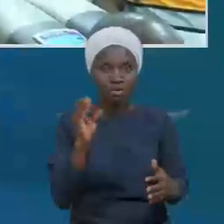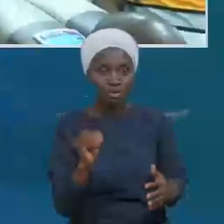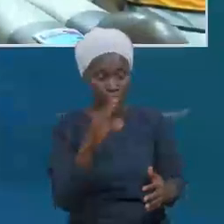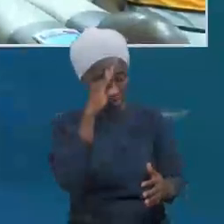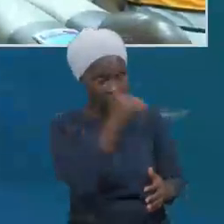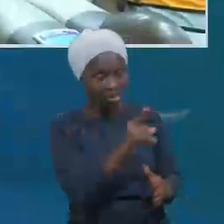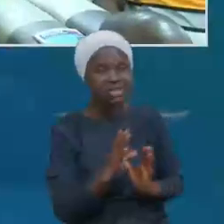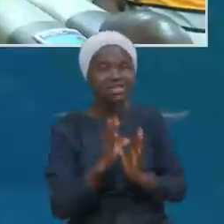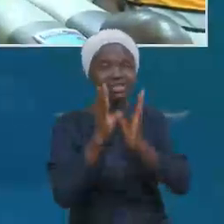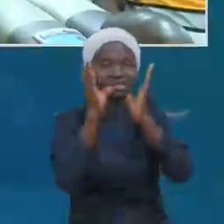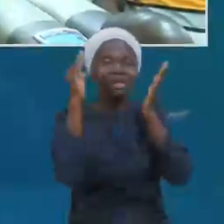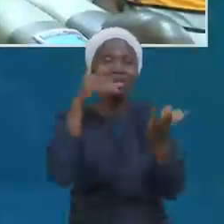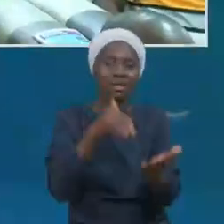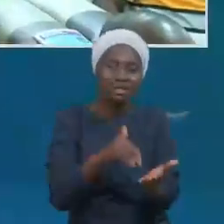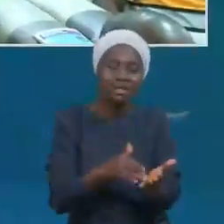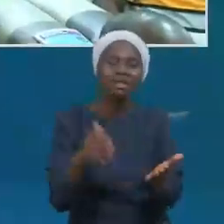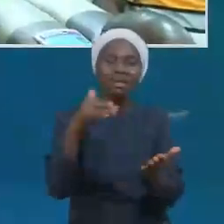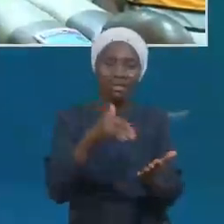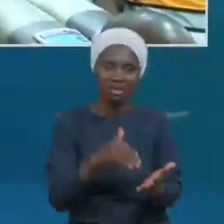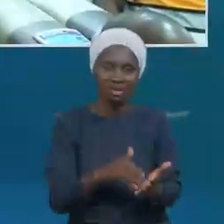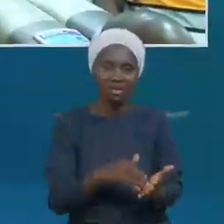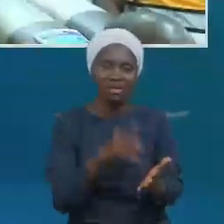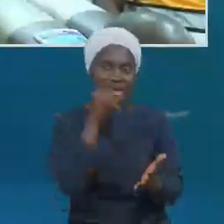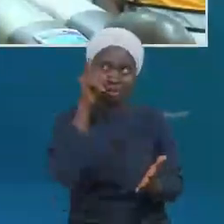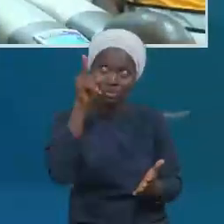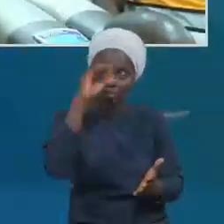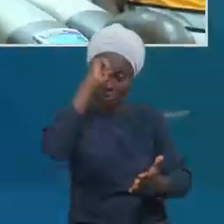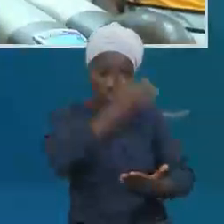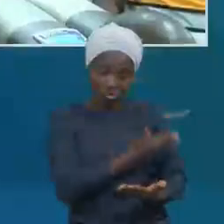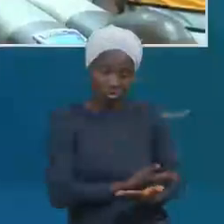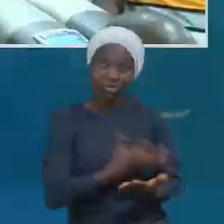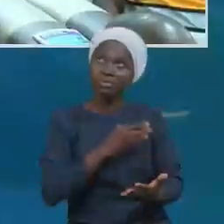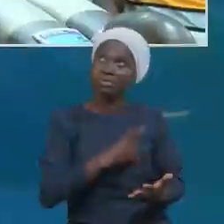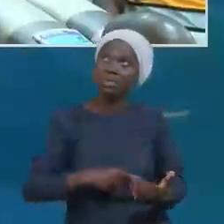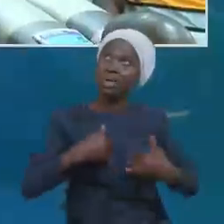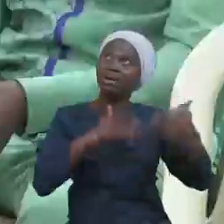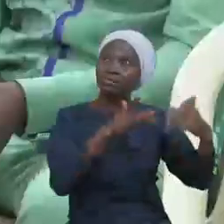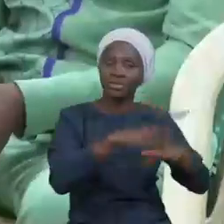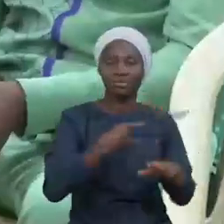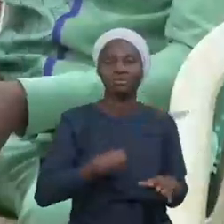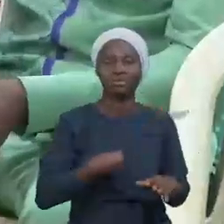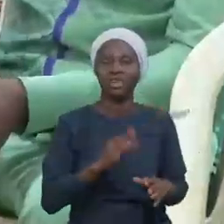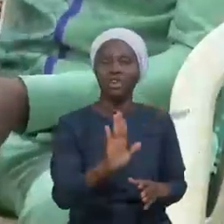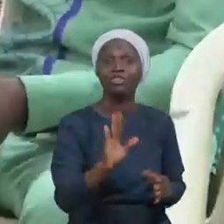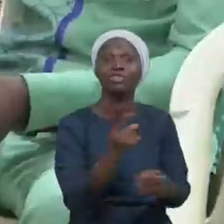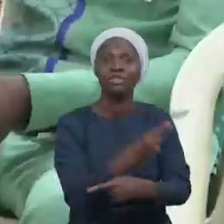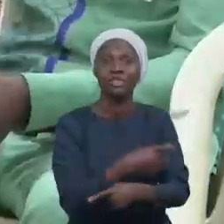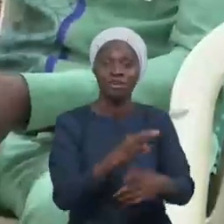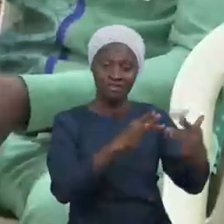of David, have mercy on me. Your day of mercy has come. In